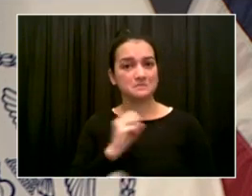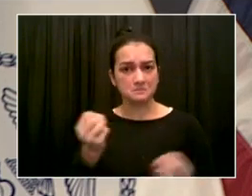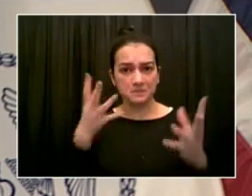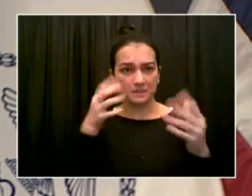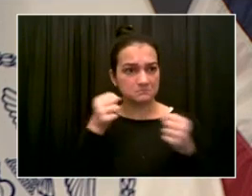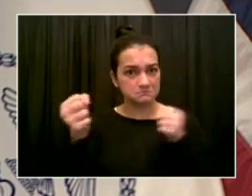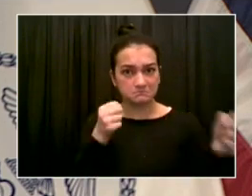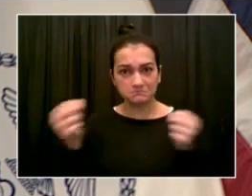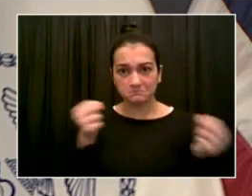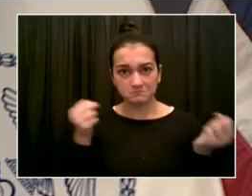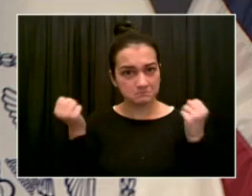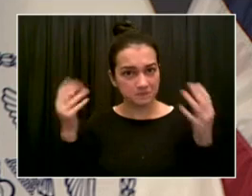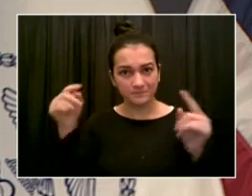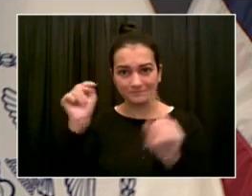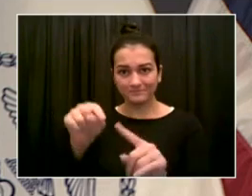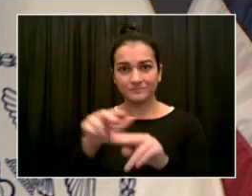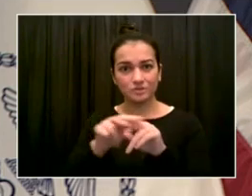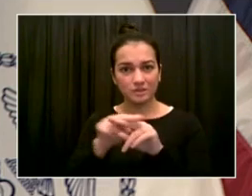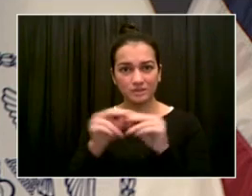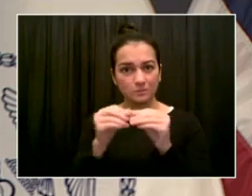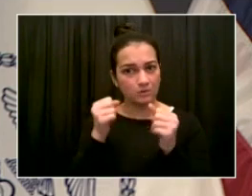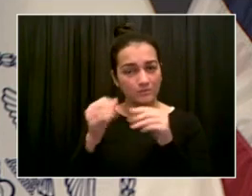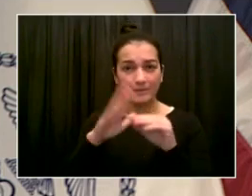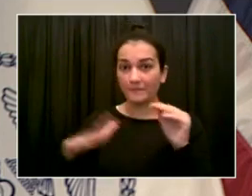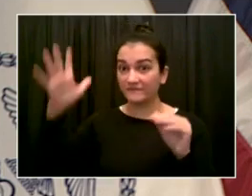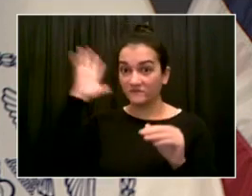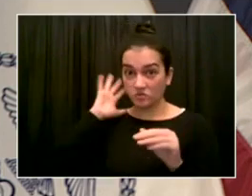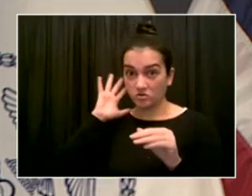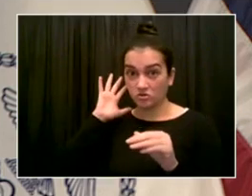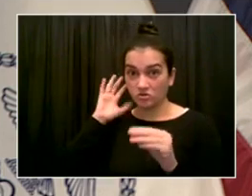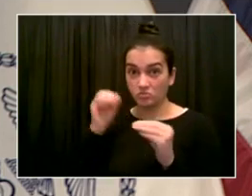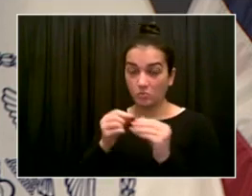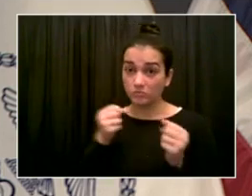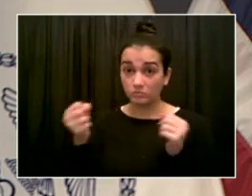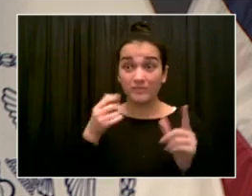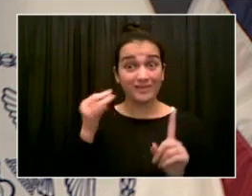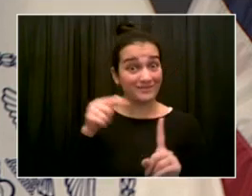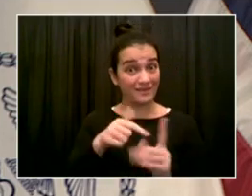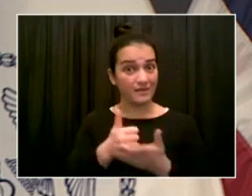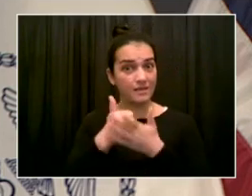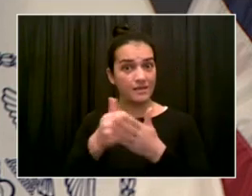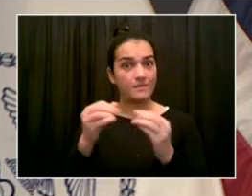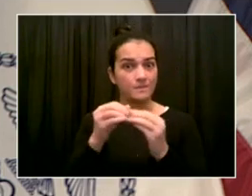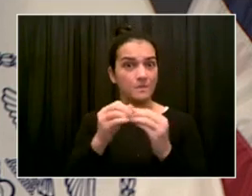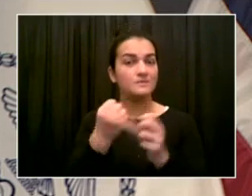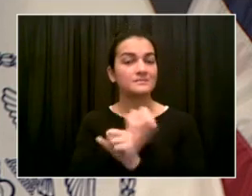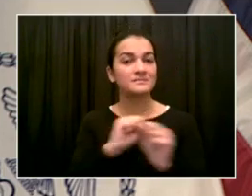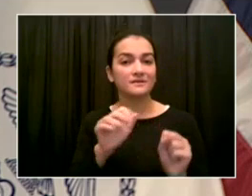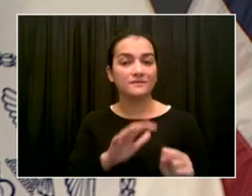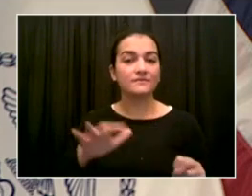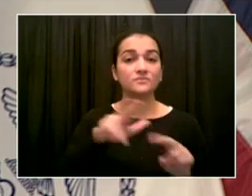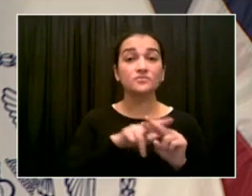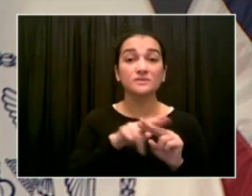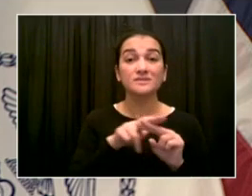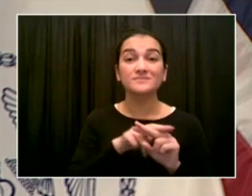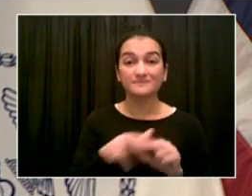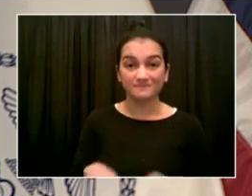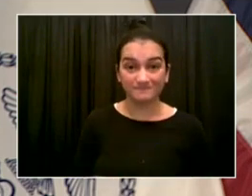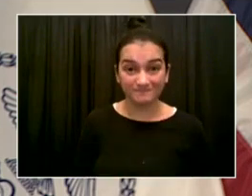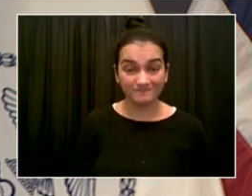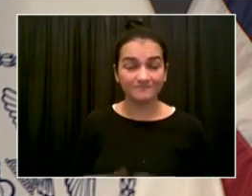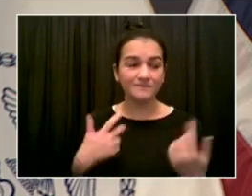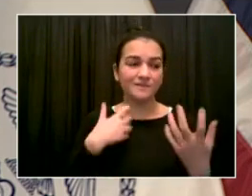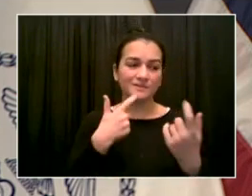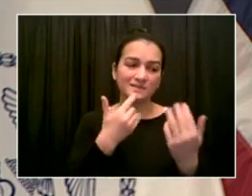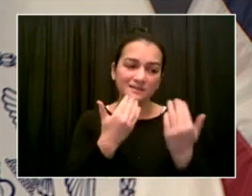It had a big effect. Credit to the commissioner and all the men and women of the NYPD. They got out there, they adjusted strategies, they